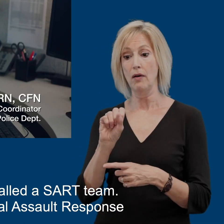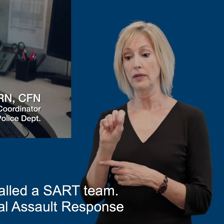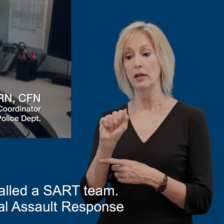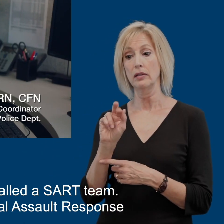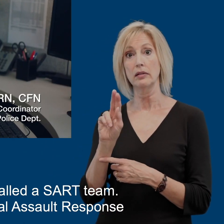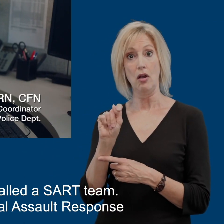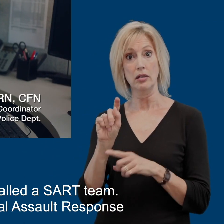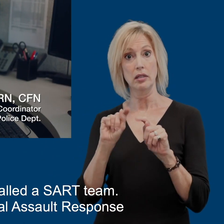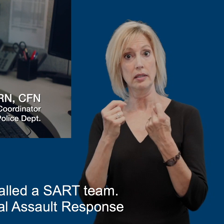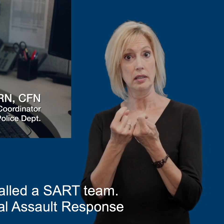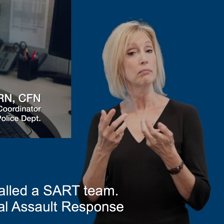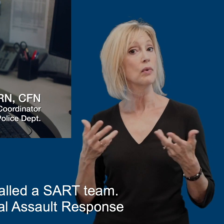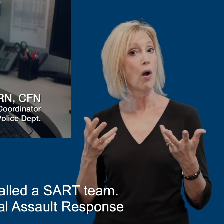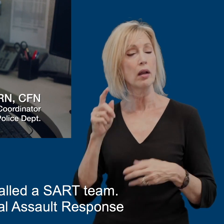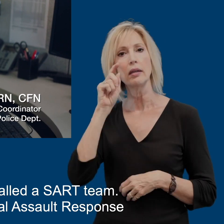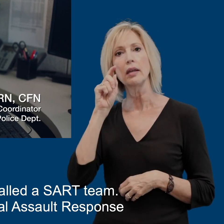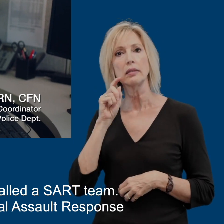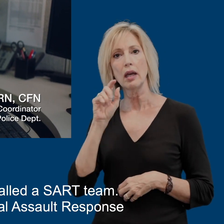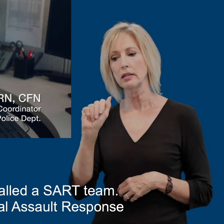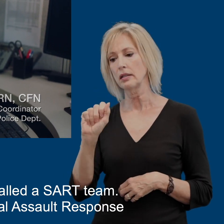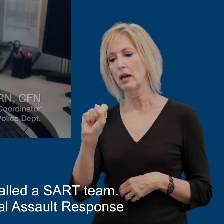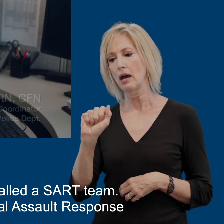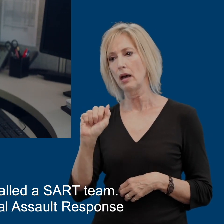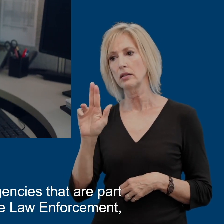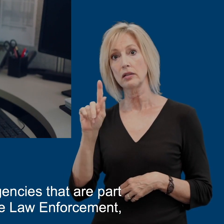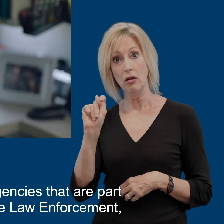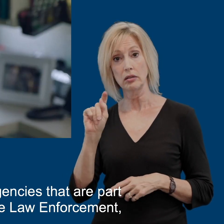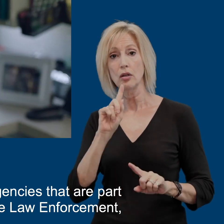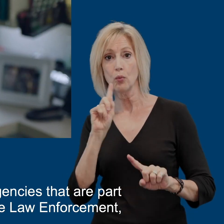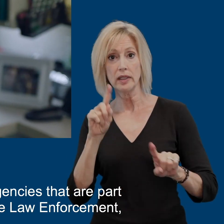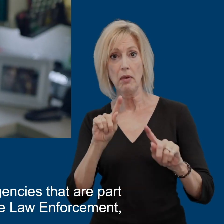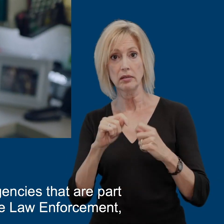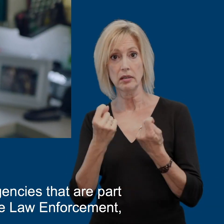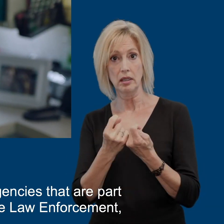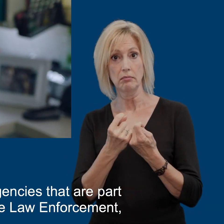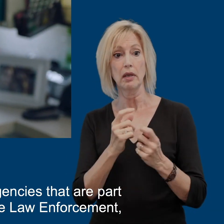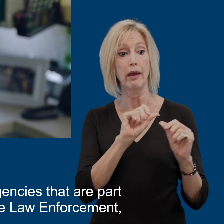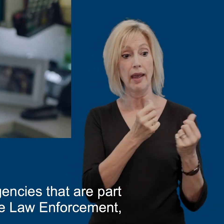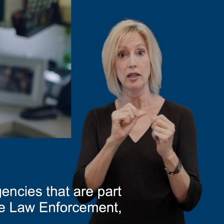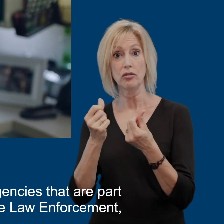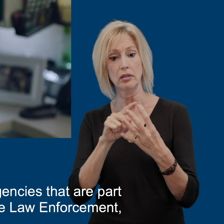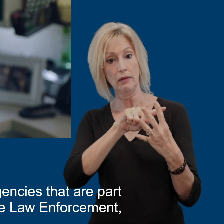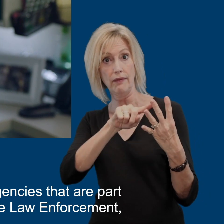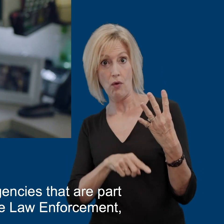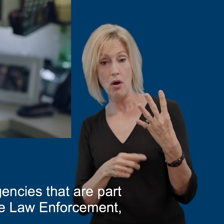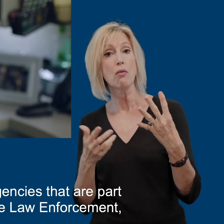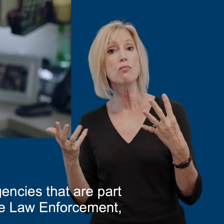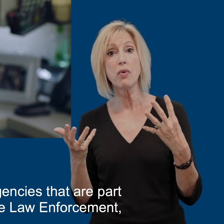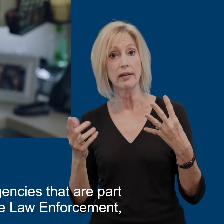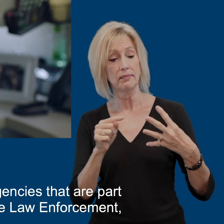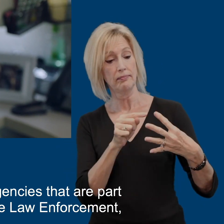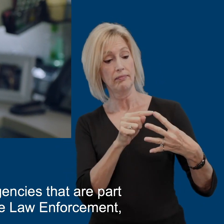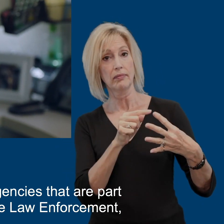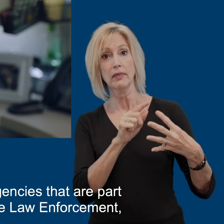called a SART team, and so that stands for Sexual Assault Response Team. The 4 basic agencies that are part of the